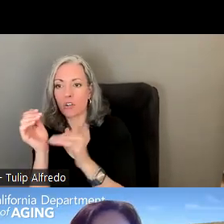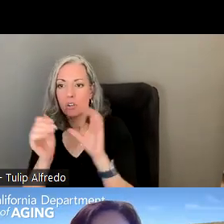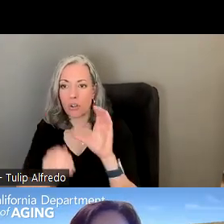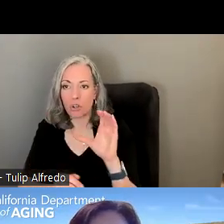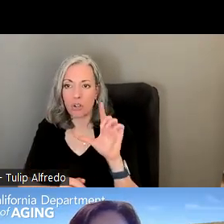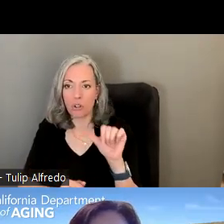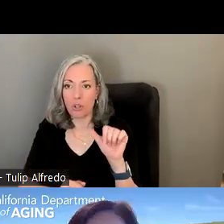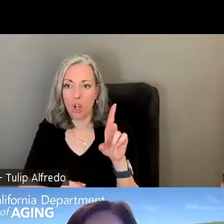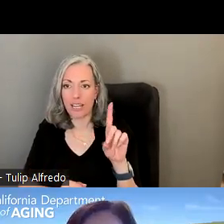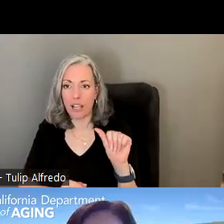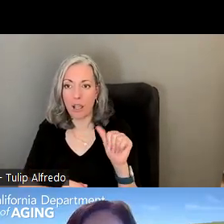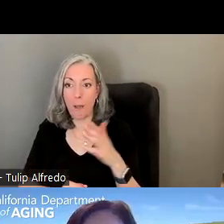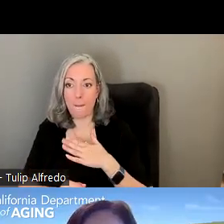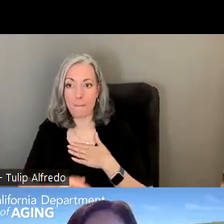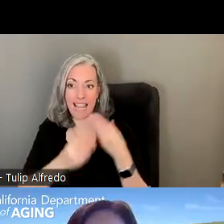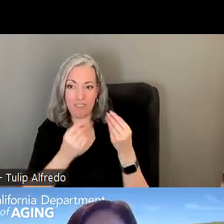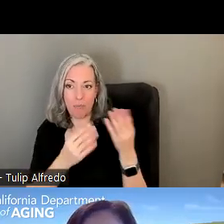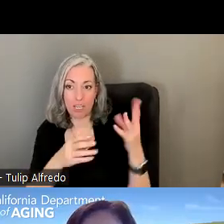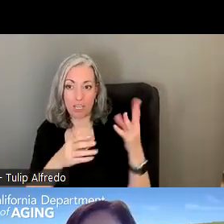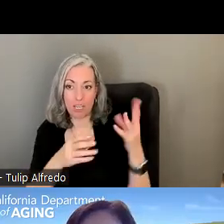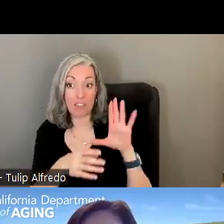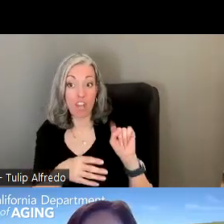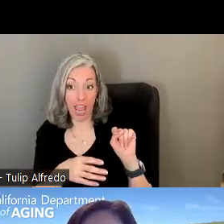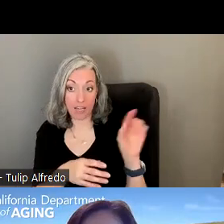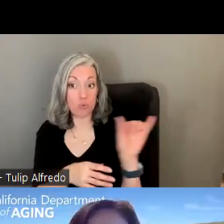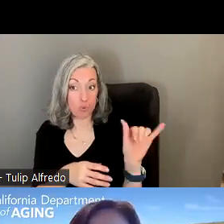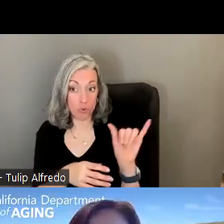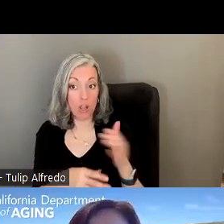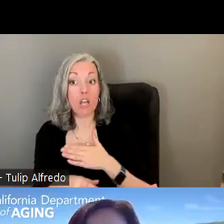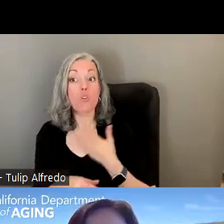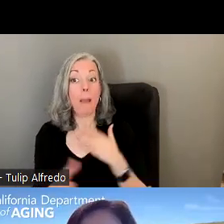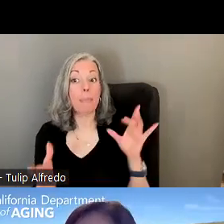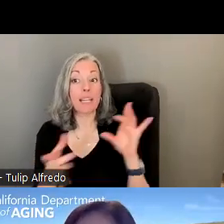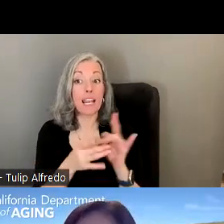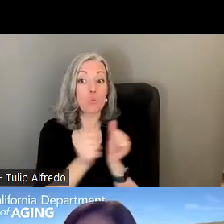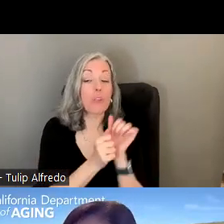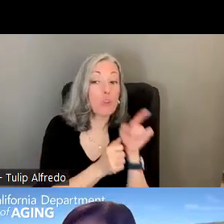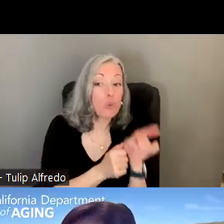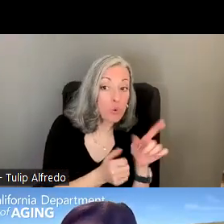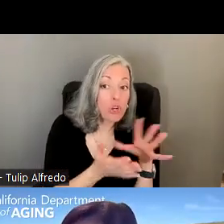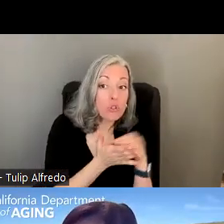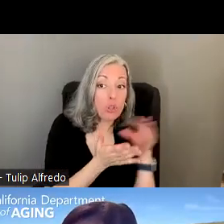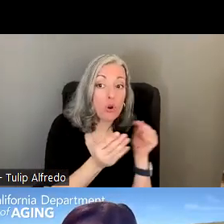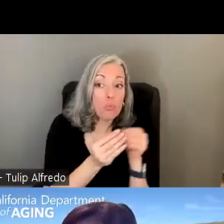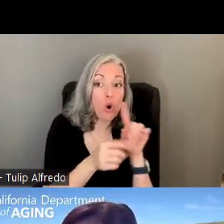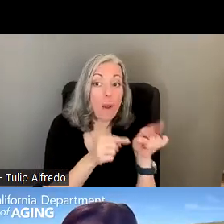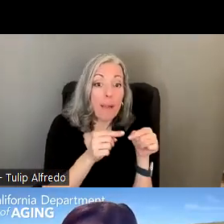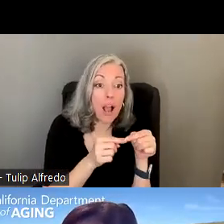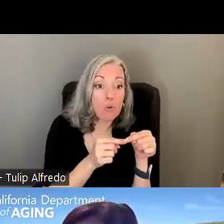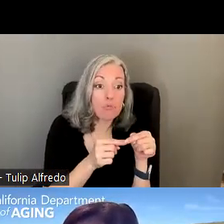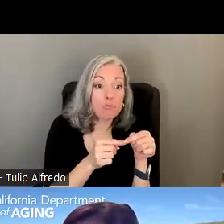put my information in the chat as well. So I'd be happy to connect with you to learn more about